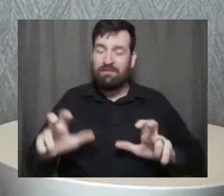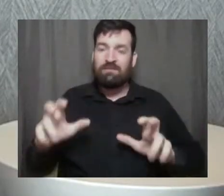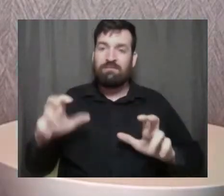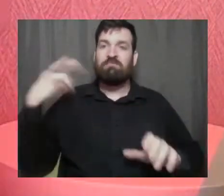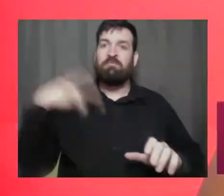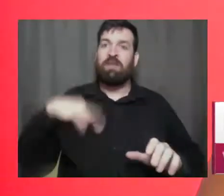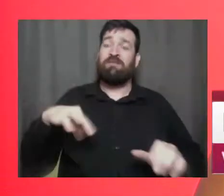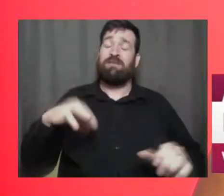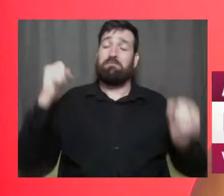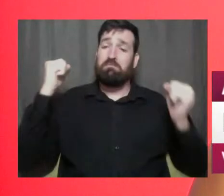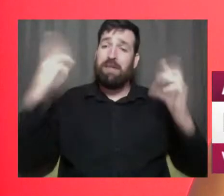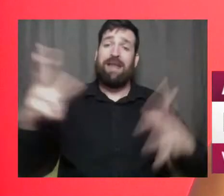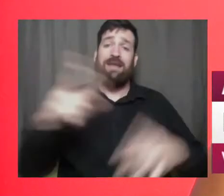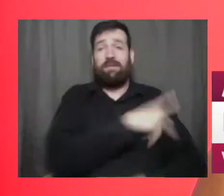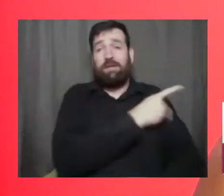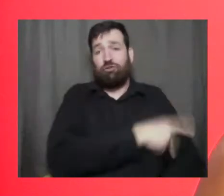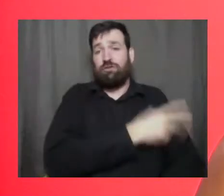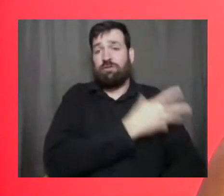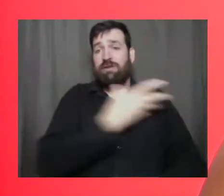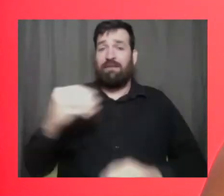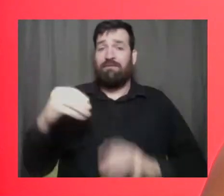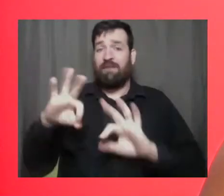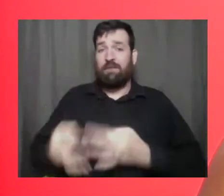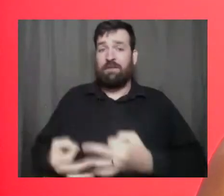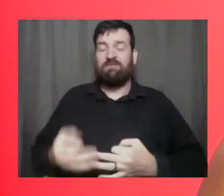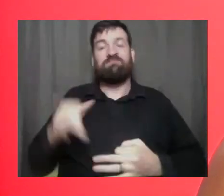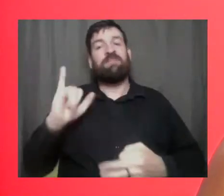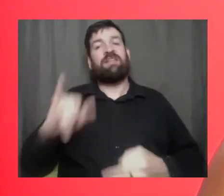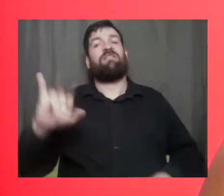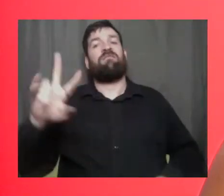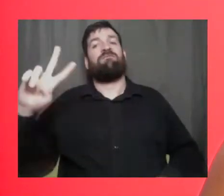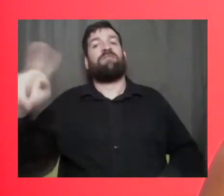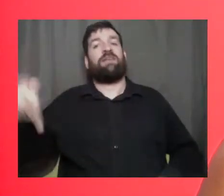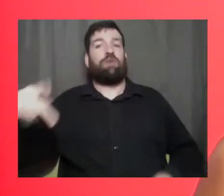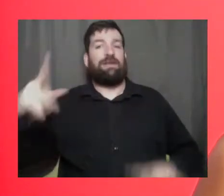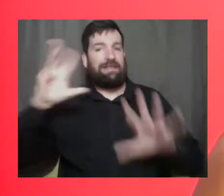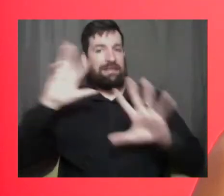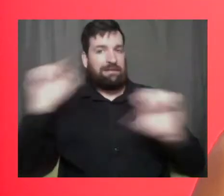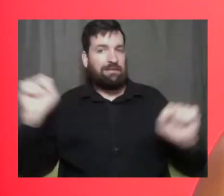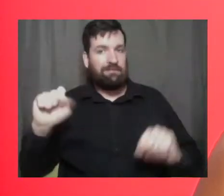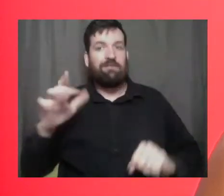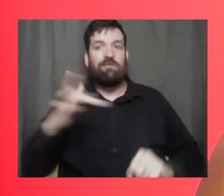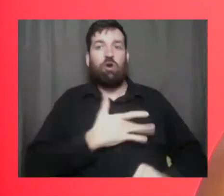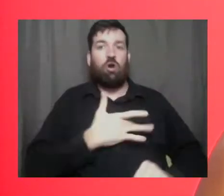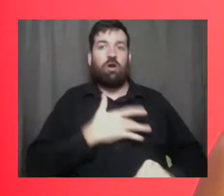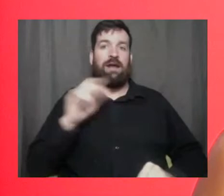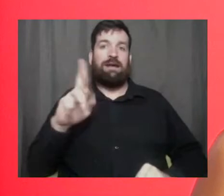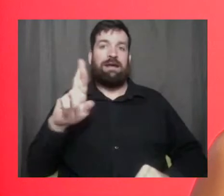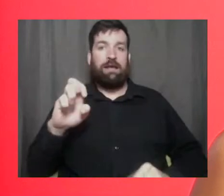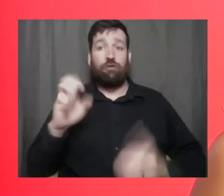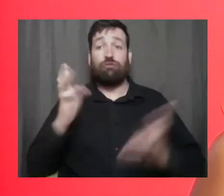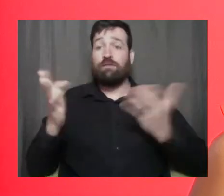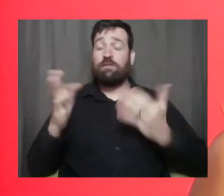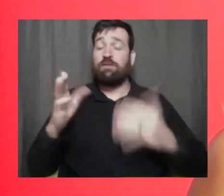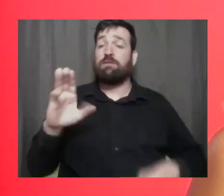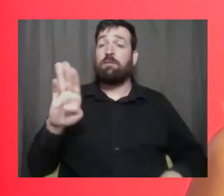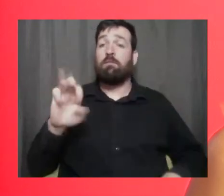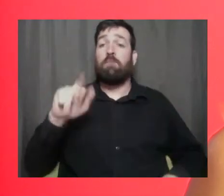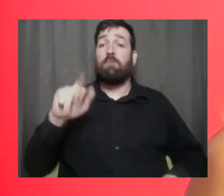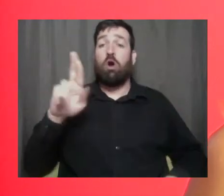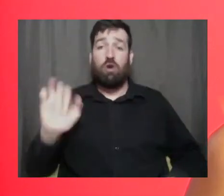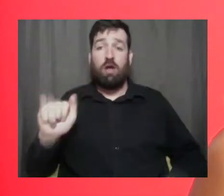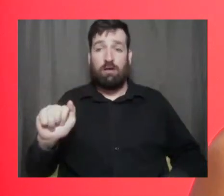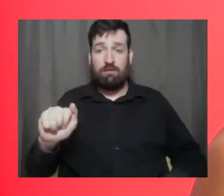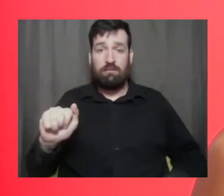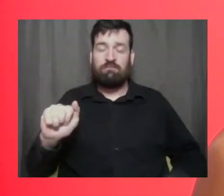and families. That is our Vice President of Cardiac Care Services, Barbara MacArthur. She is dynamite. Love